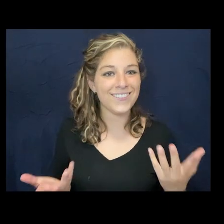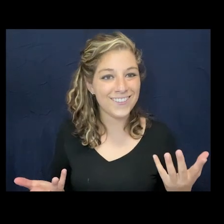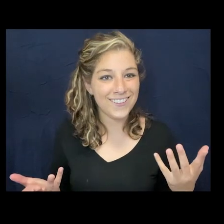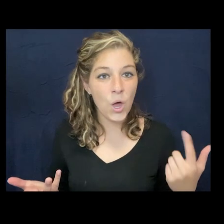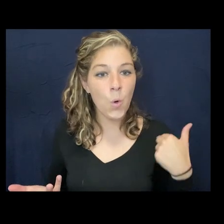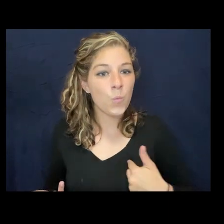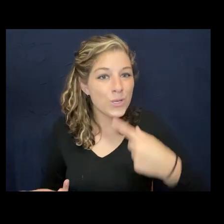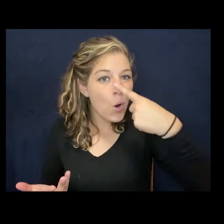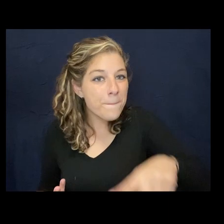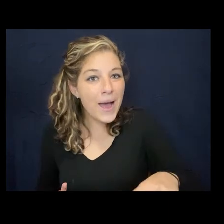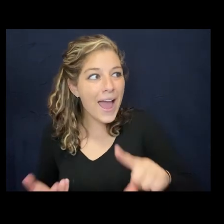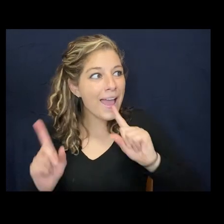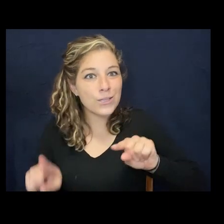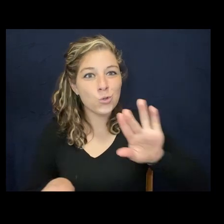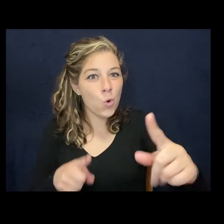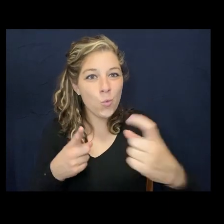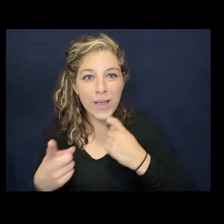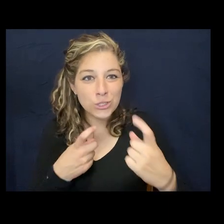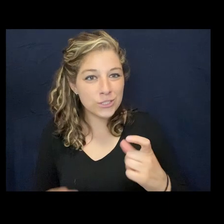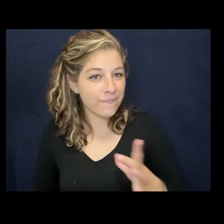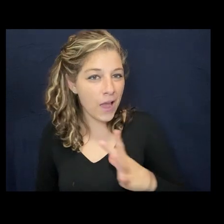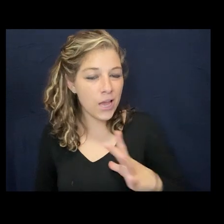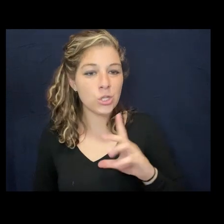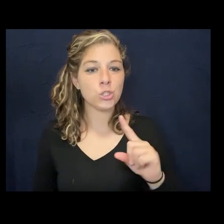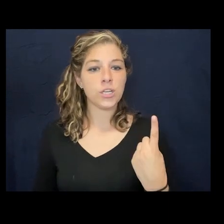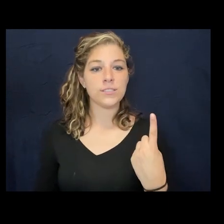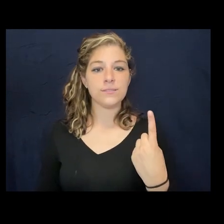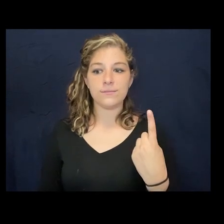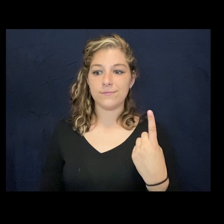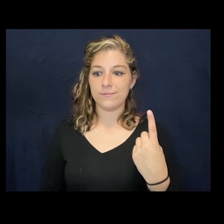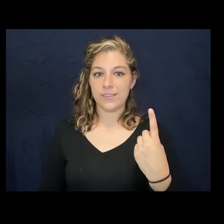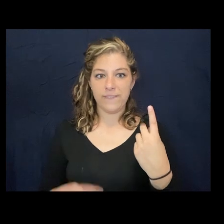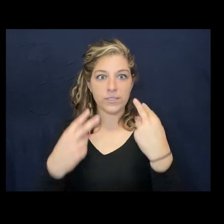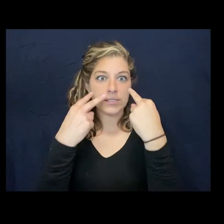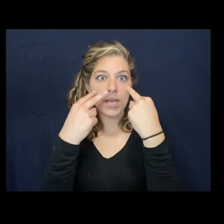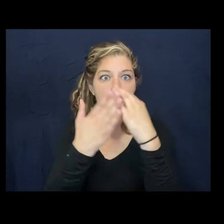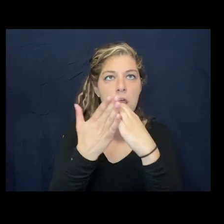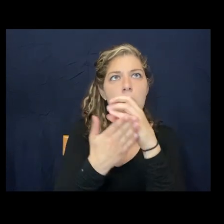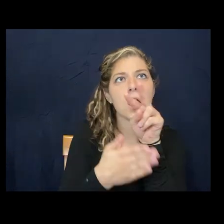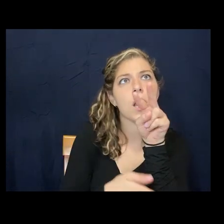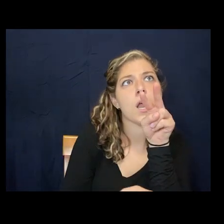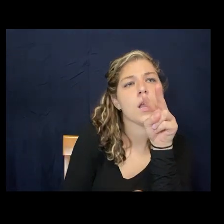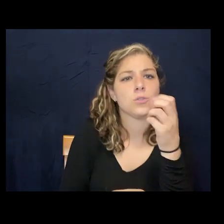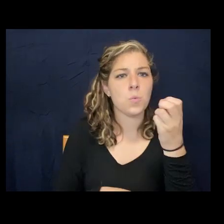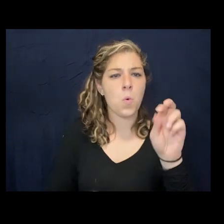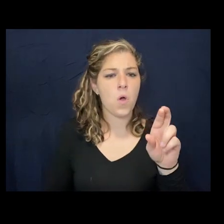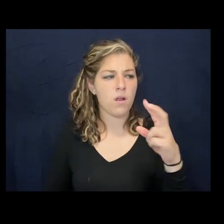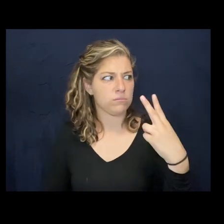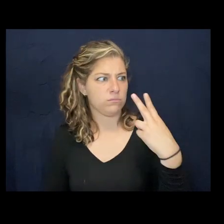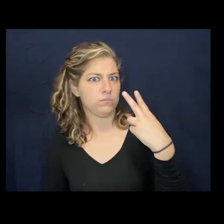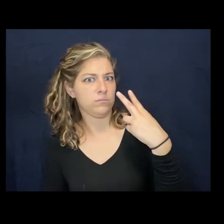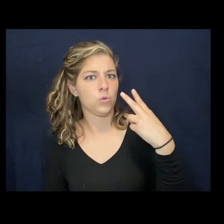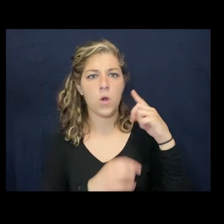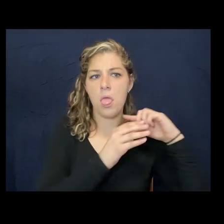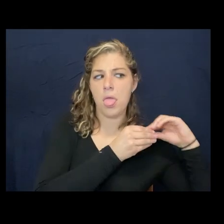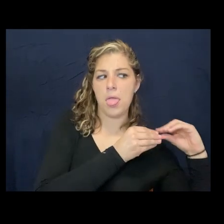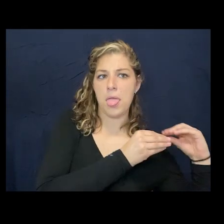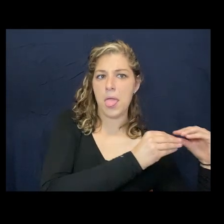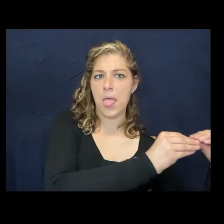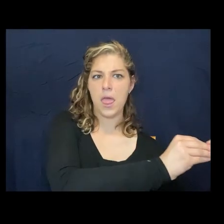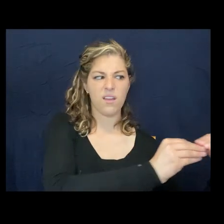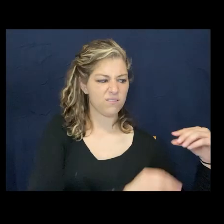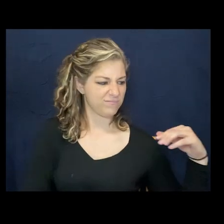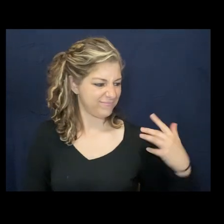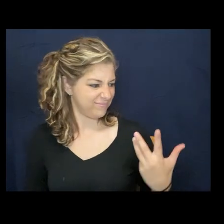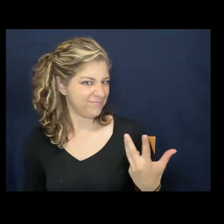have a question, we do not mind answering questions. It's just when we get the stares or the whispers to each other